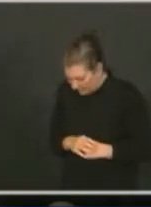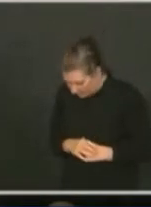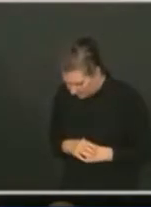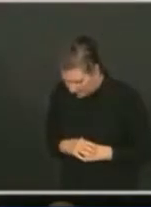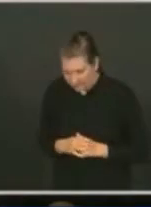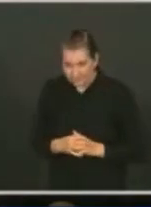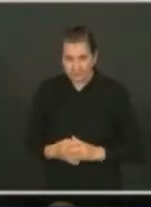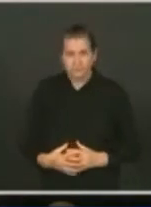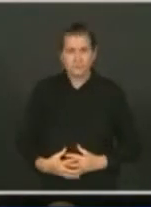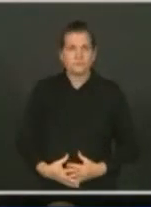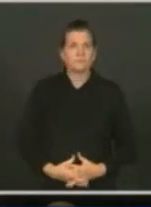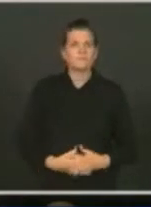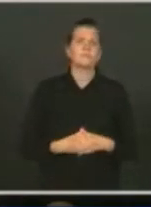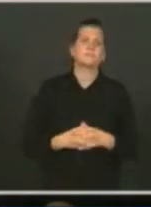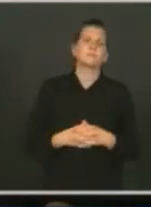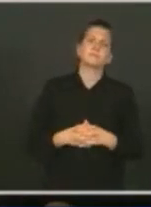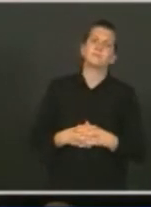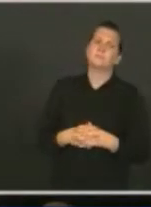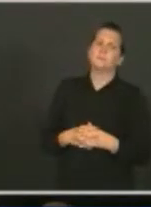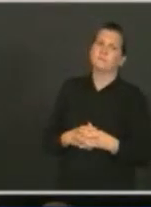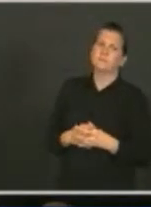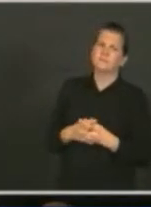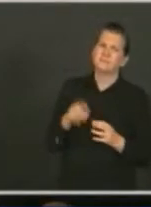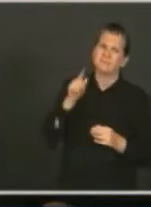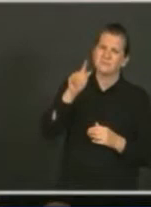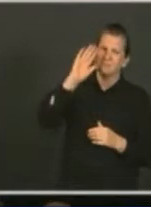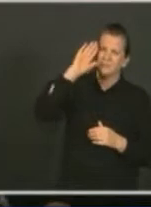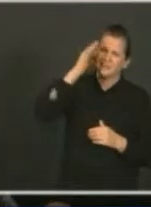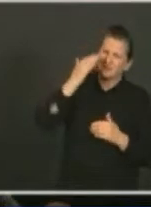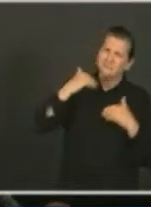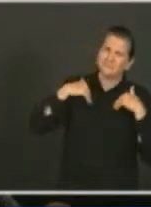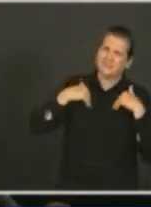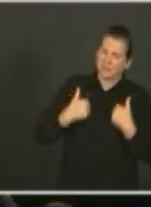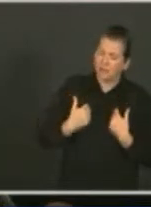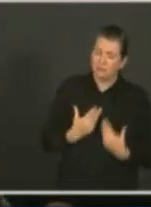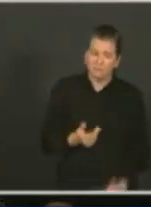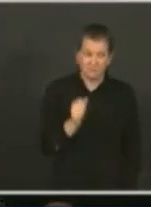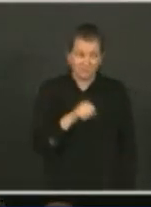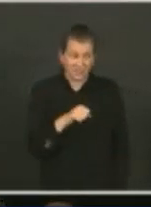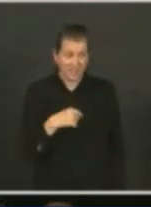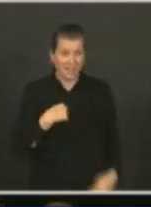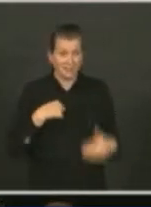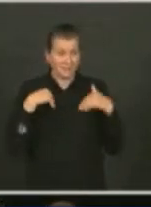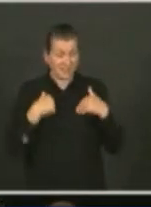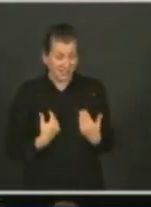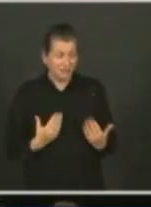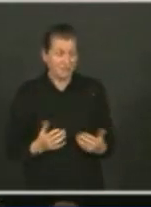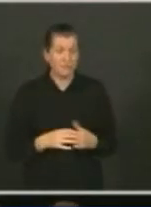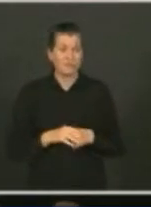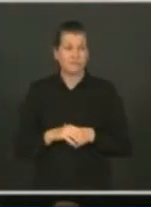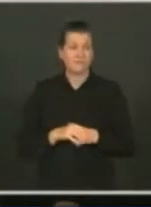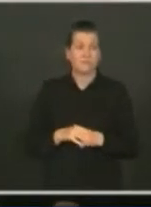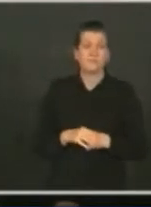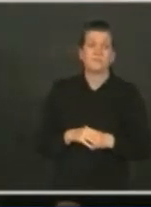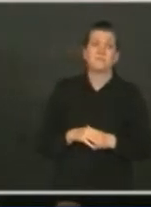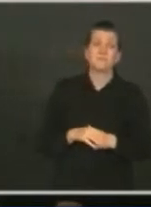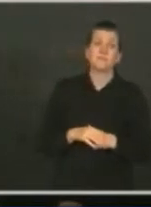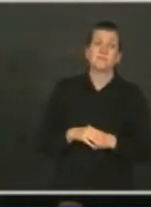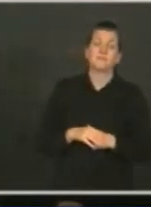So you seem pretty exasperated, rightly so. Yeah. And I'm wondering if you could bring us through your thought